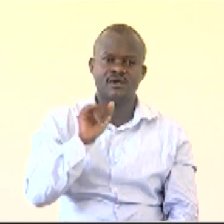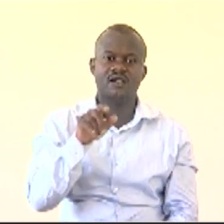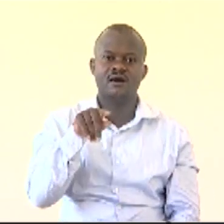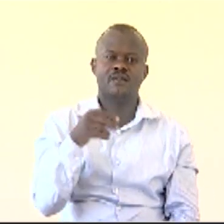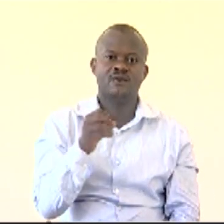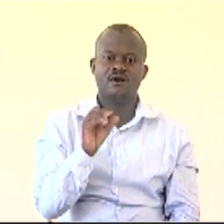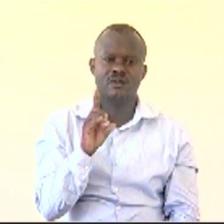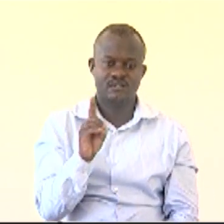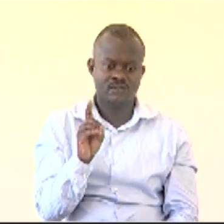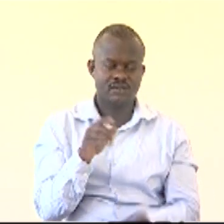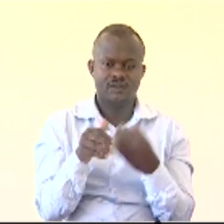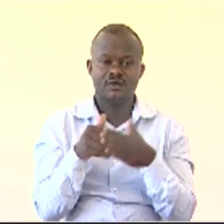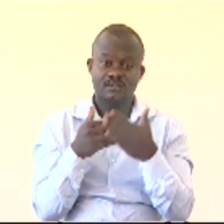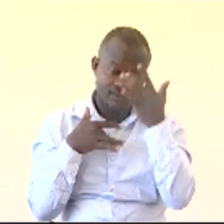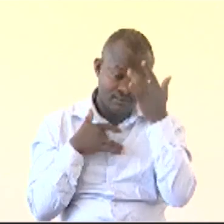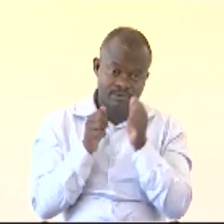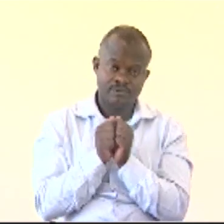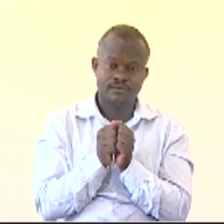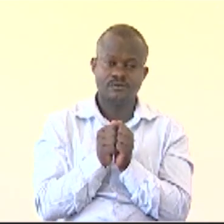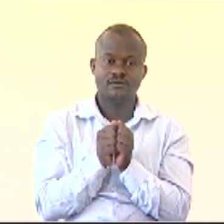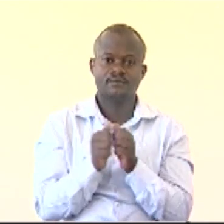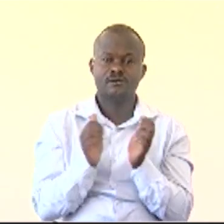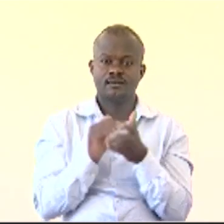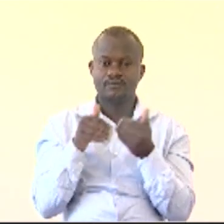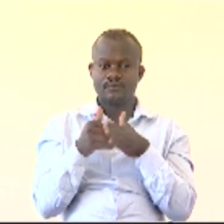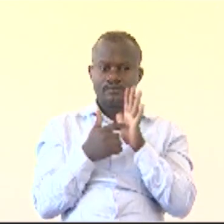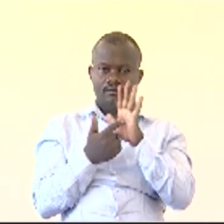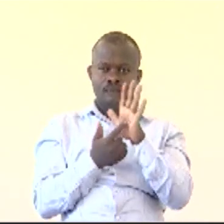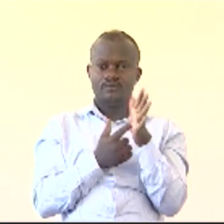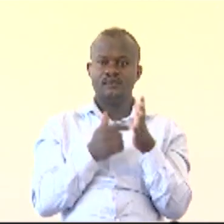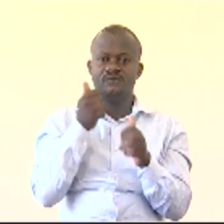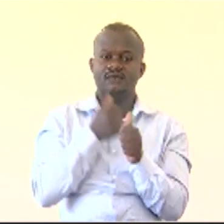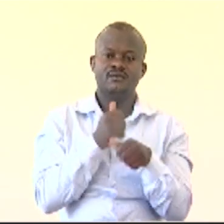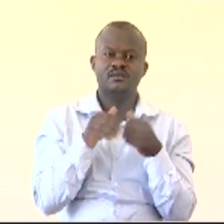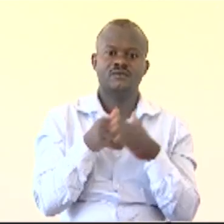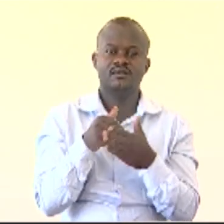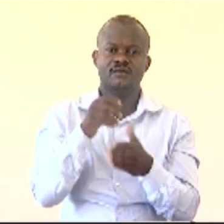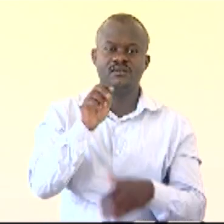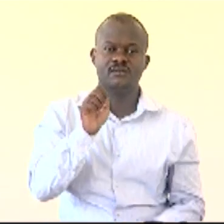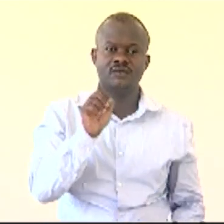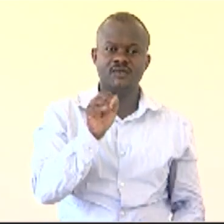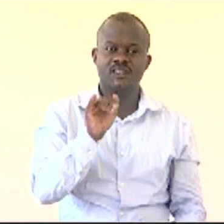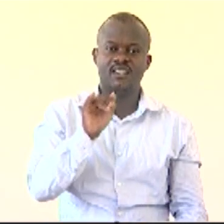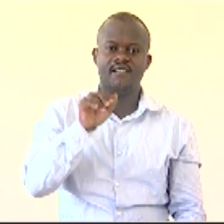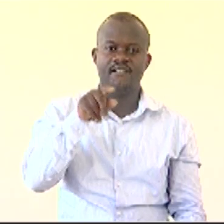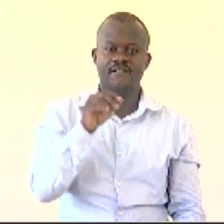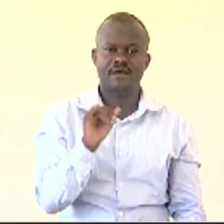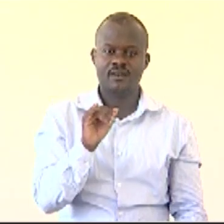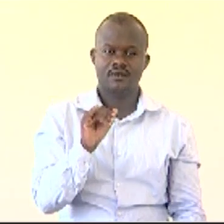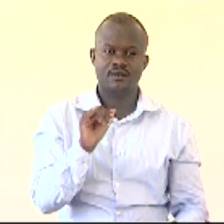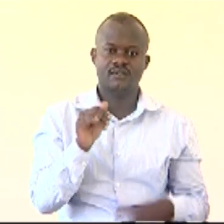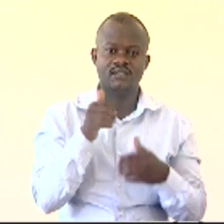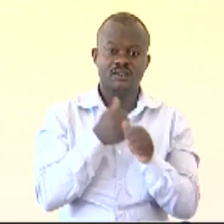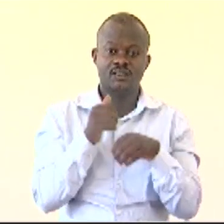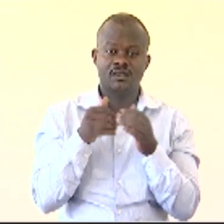bacterial infection. It's caused by a bacteria which is called Salmonella typhi. This disease is very